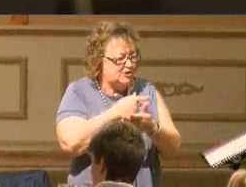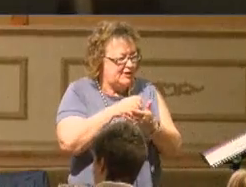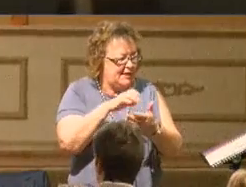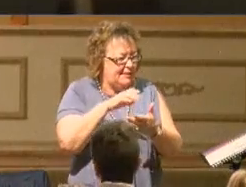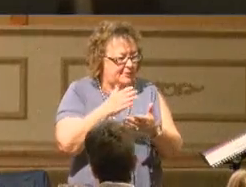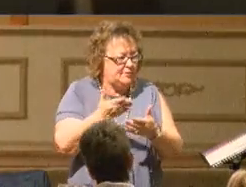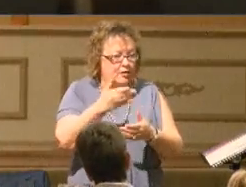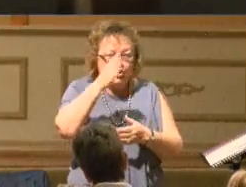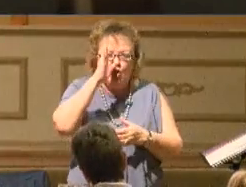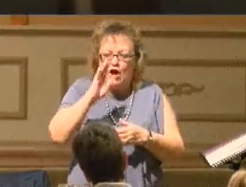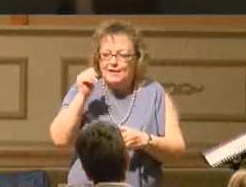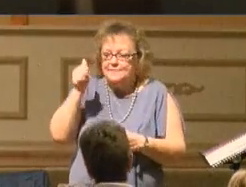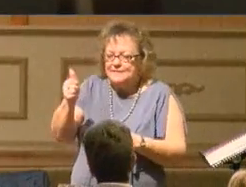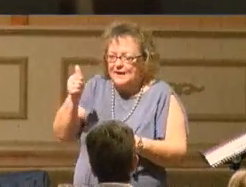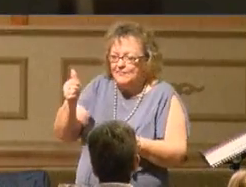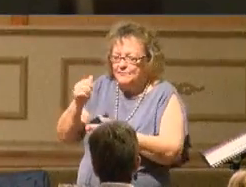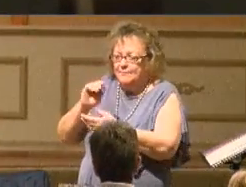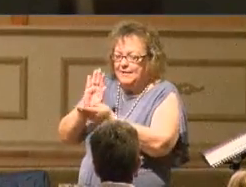God himself